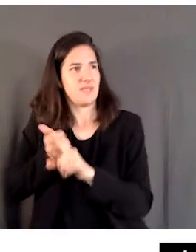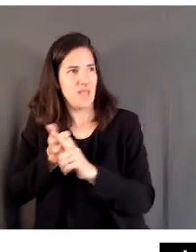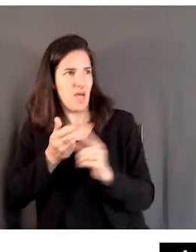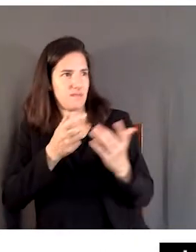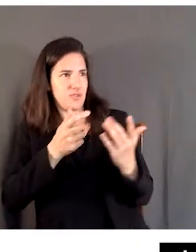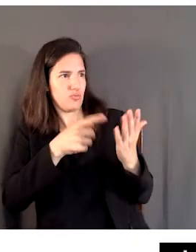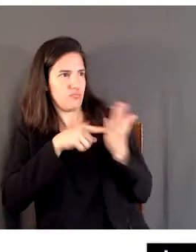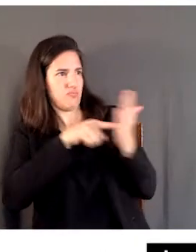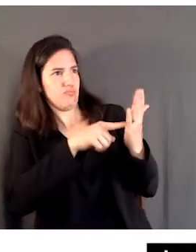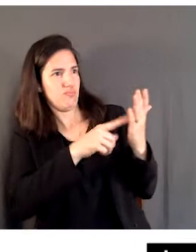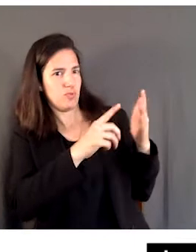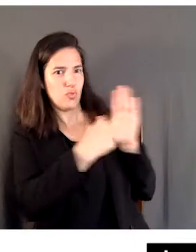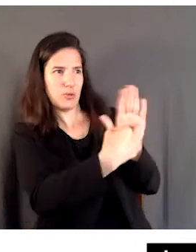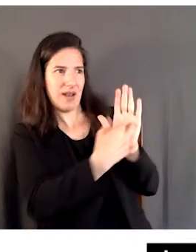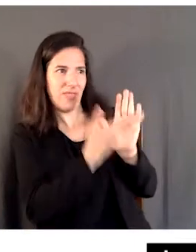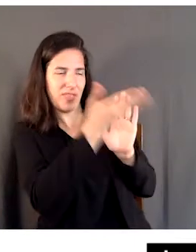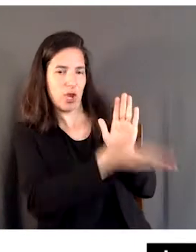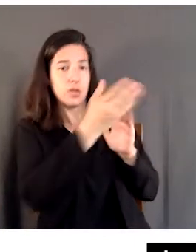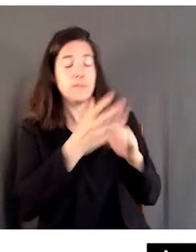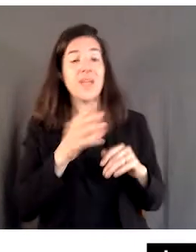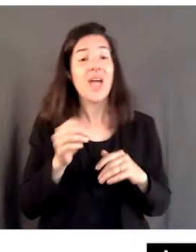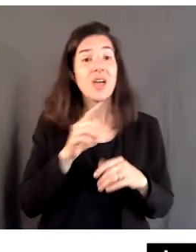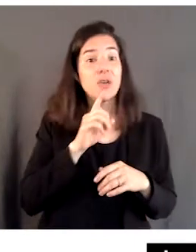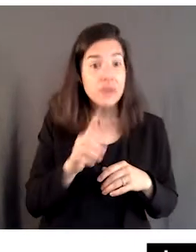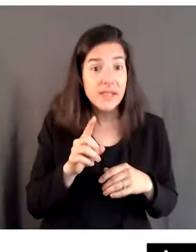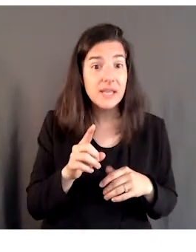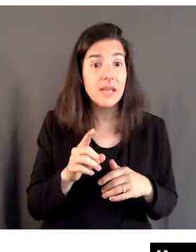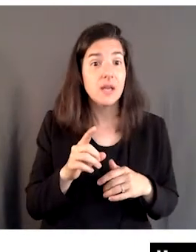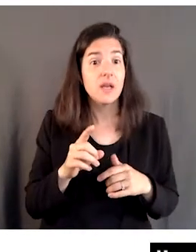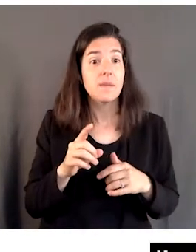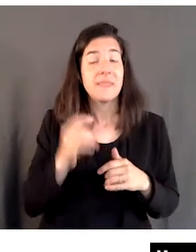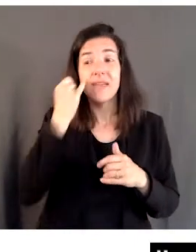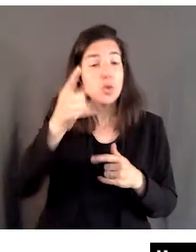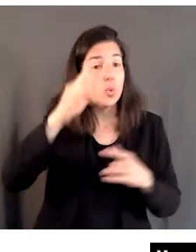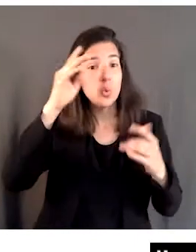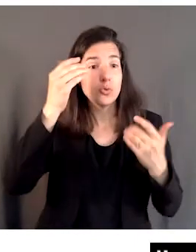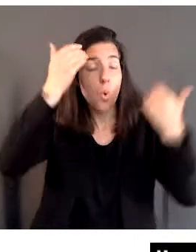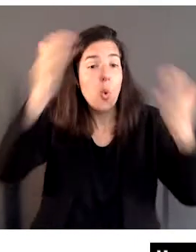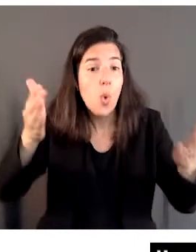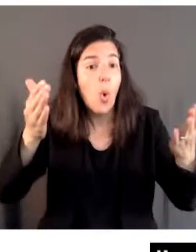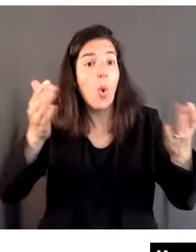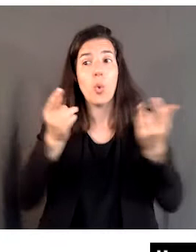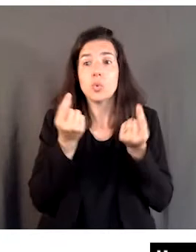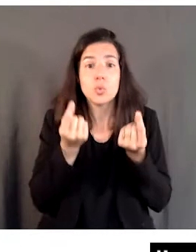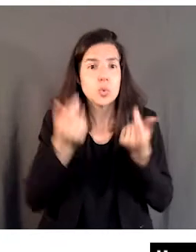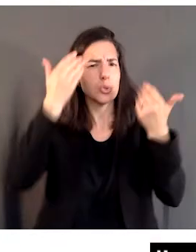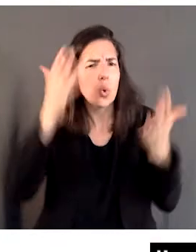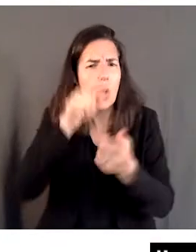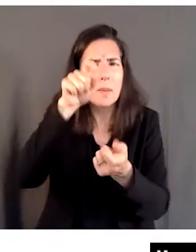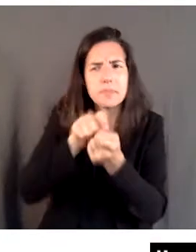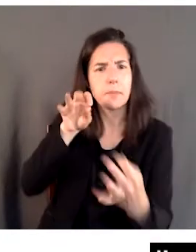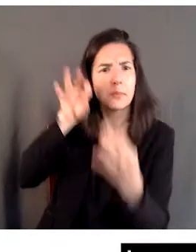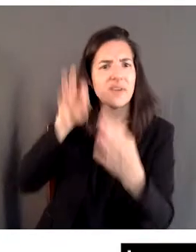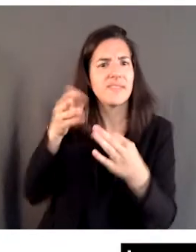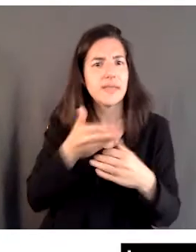say, if you don't know, I don't know, but I'm going to try. I'm going to look. I'm going to find in